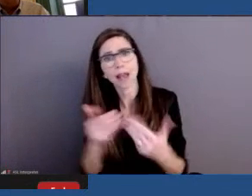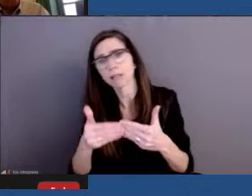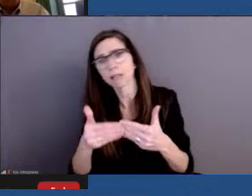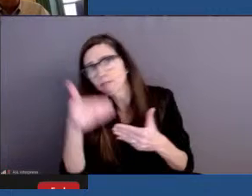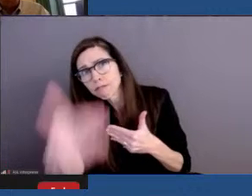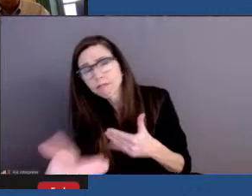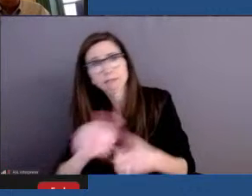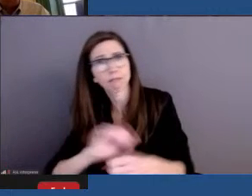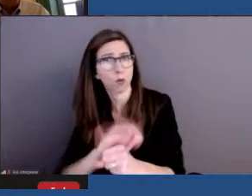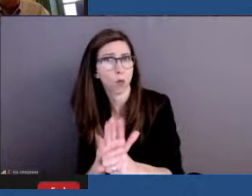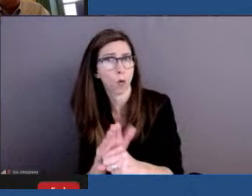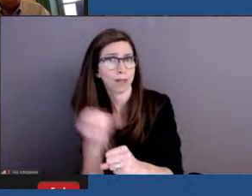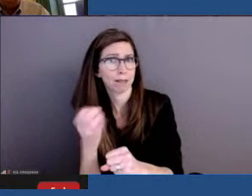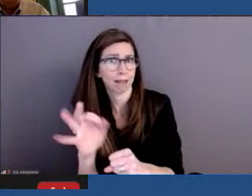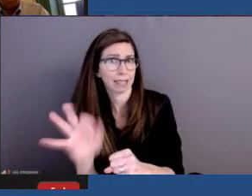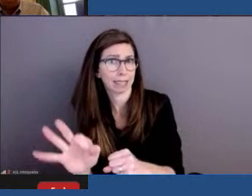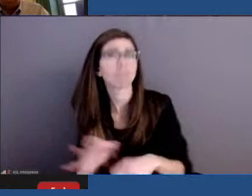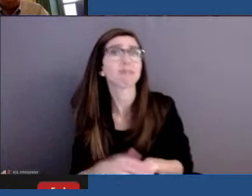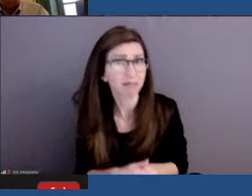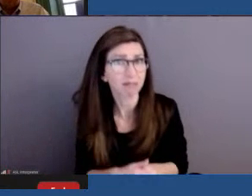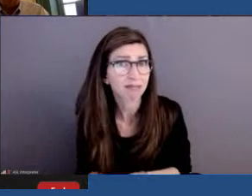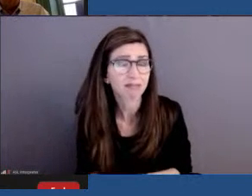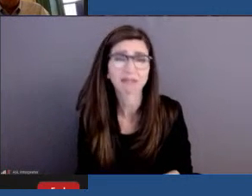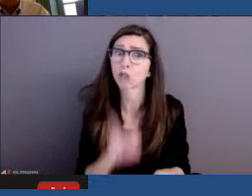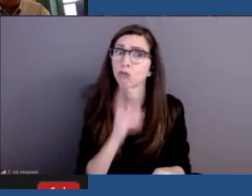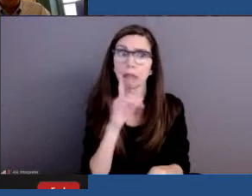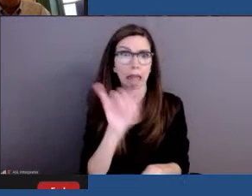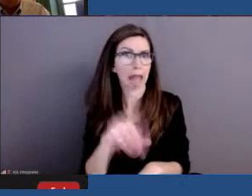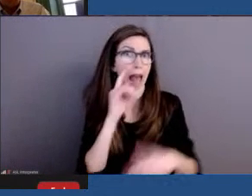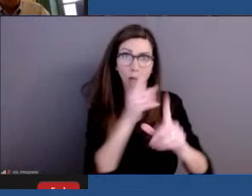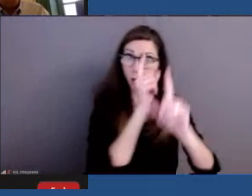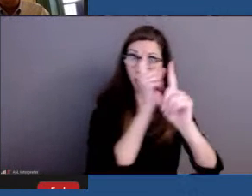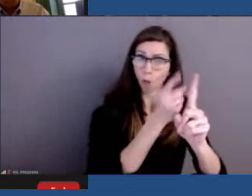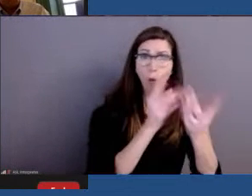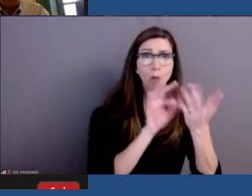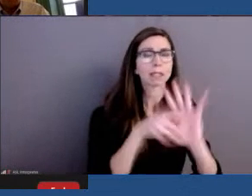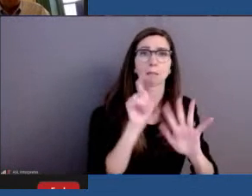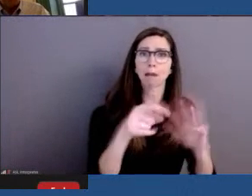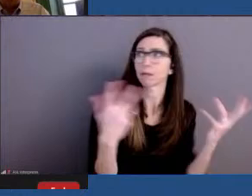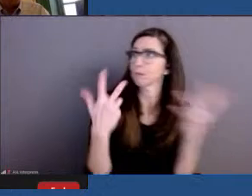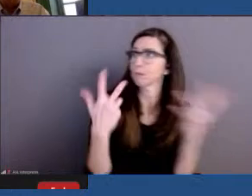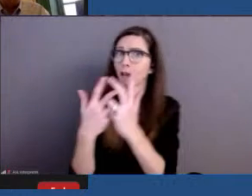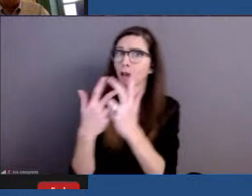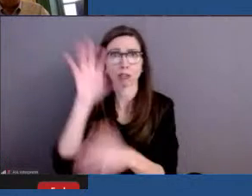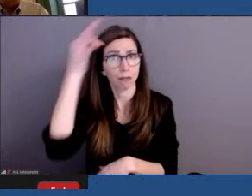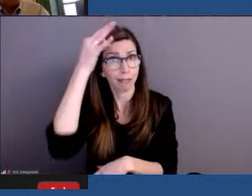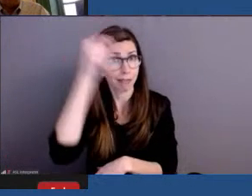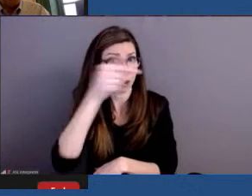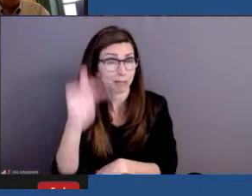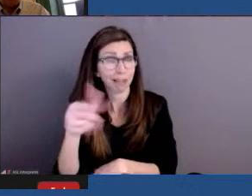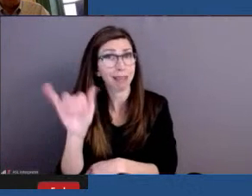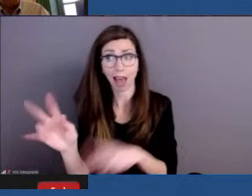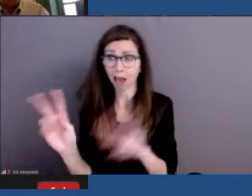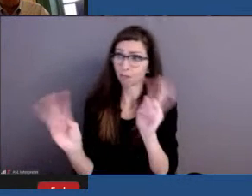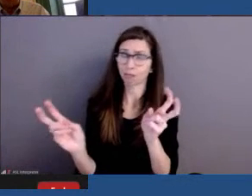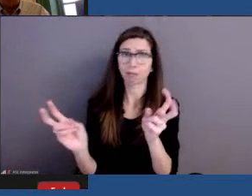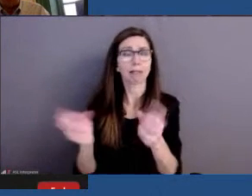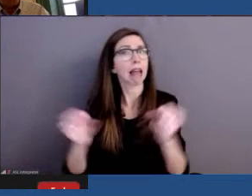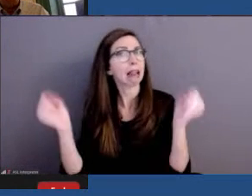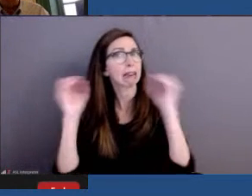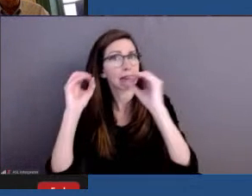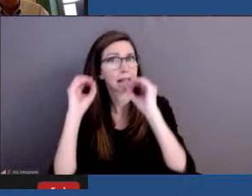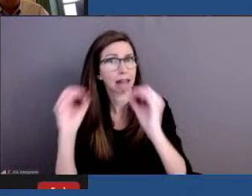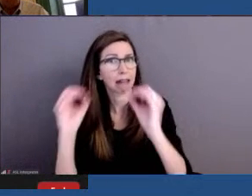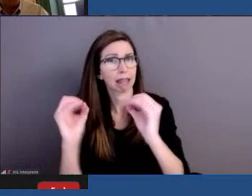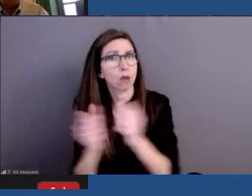align with the Government of Canada's accessibility strategy, Nothing About Us Without Us, adopted during the enactment of the Accessible Canada Act